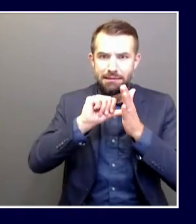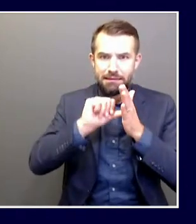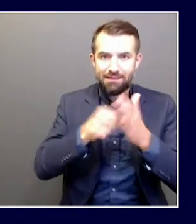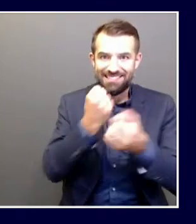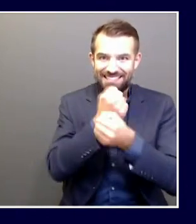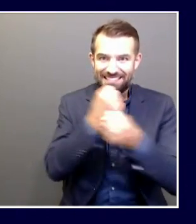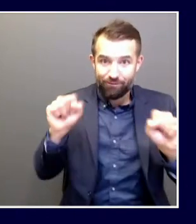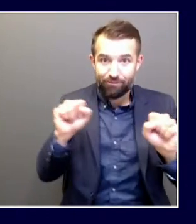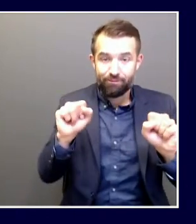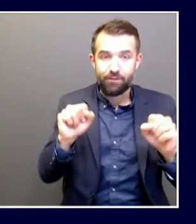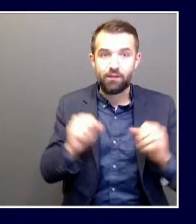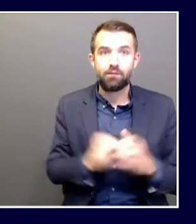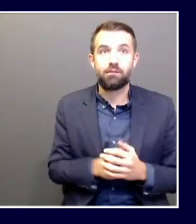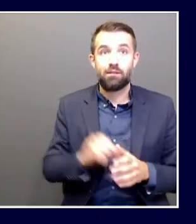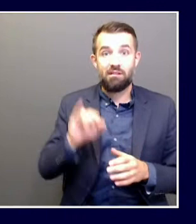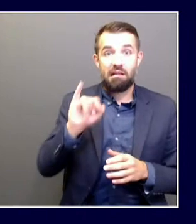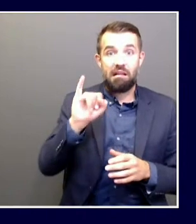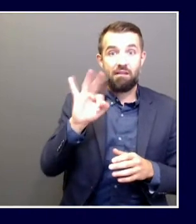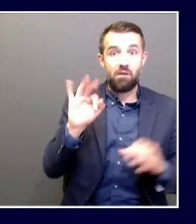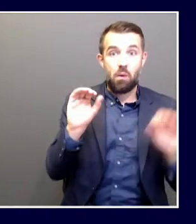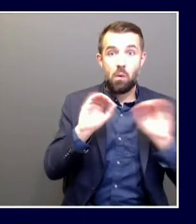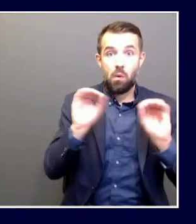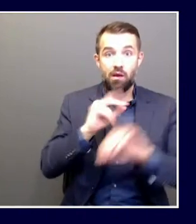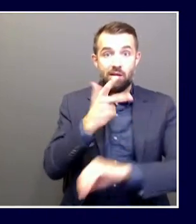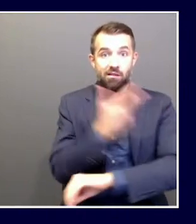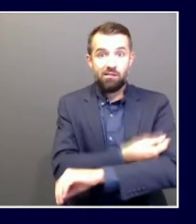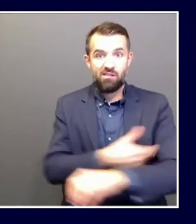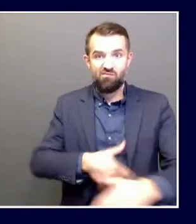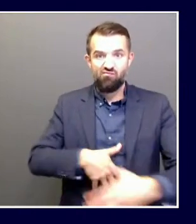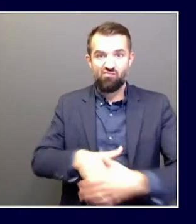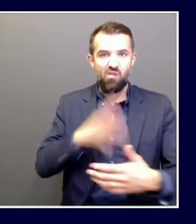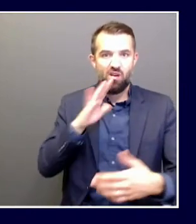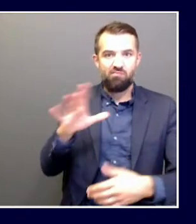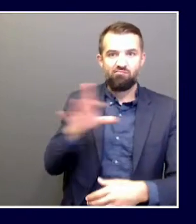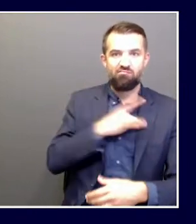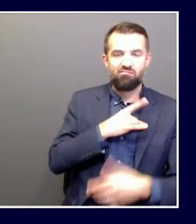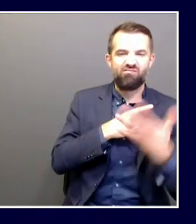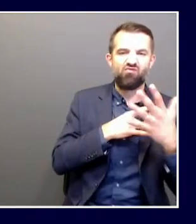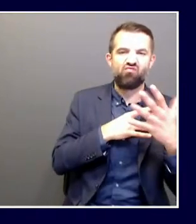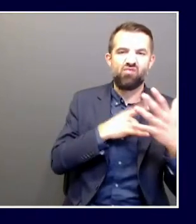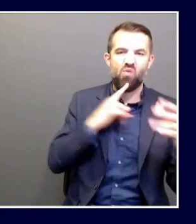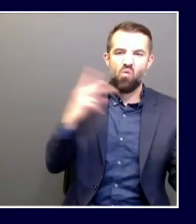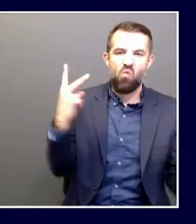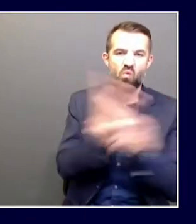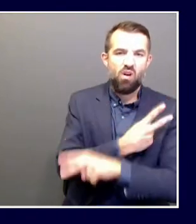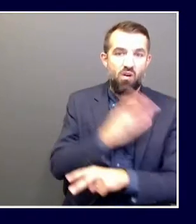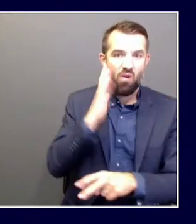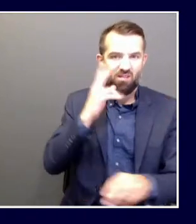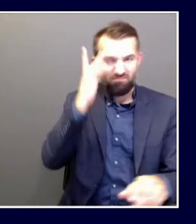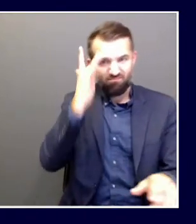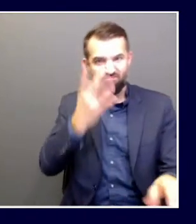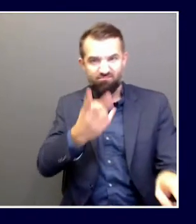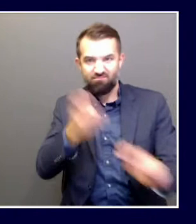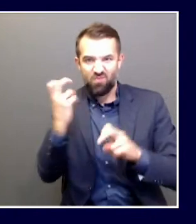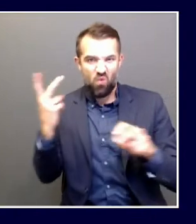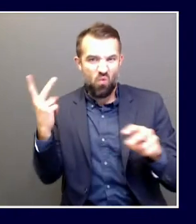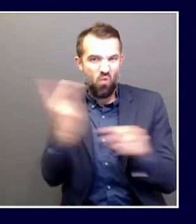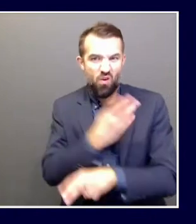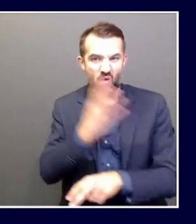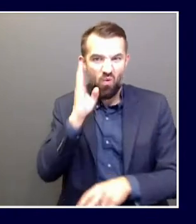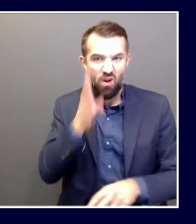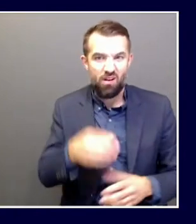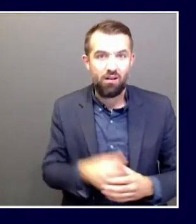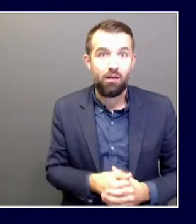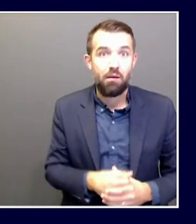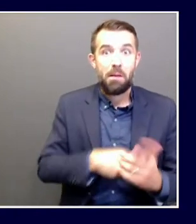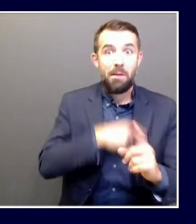they're pregnant and get COVID. And third, after the birth, it's really important to create as much of a protective shield as possible.